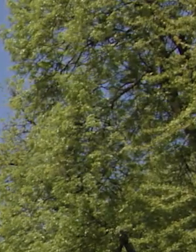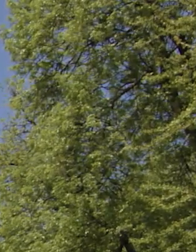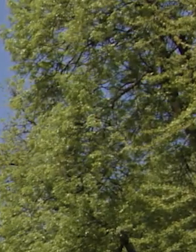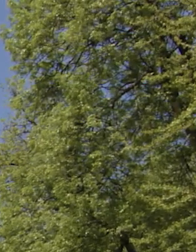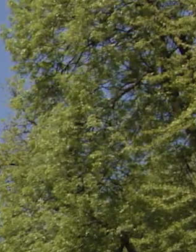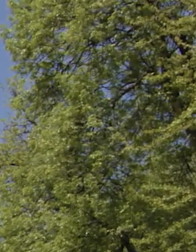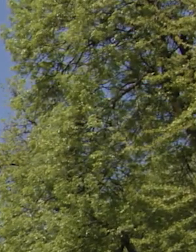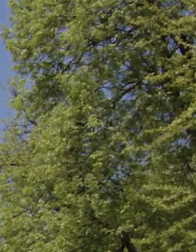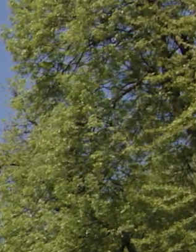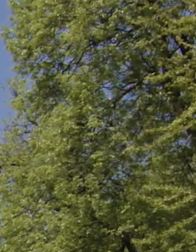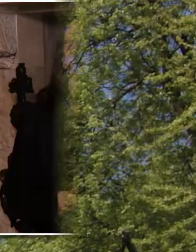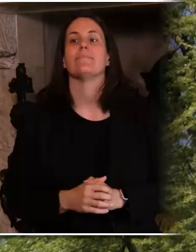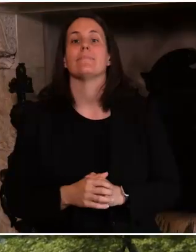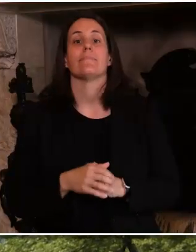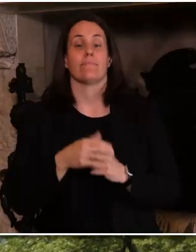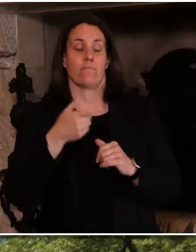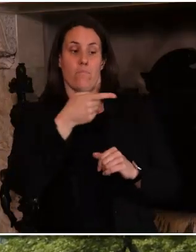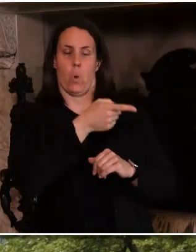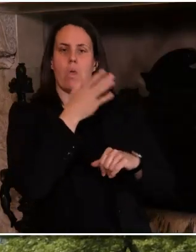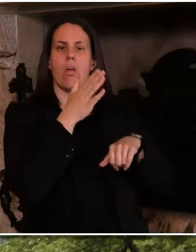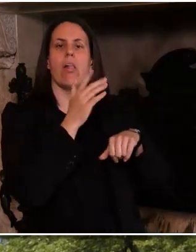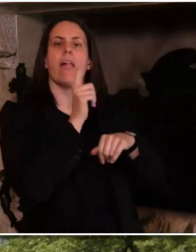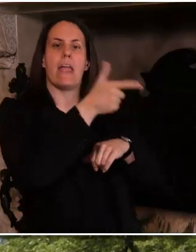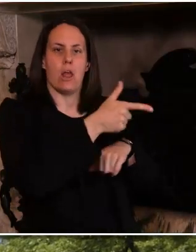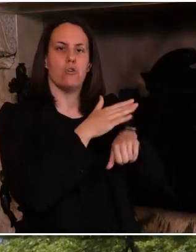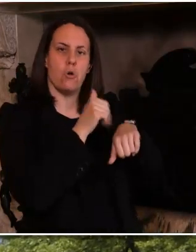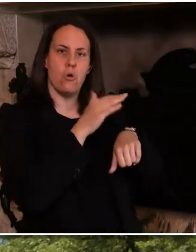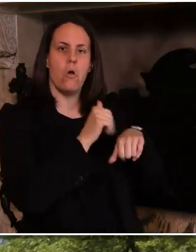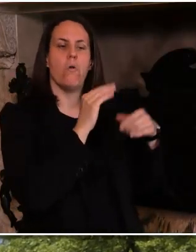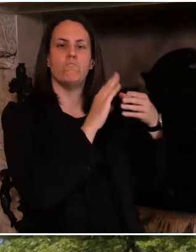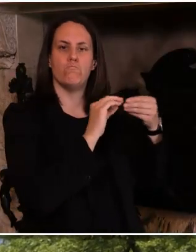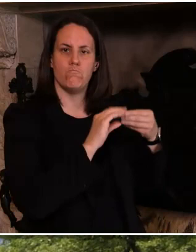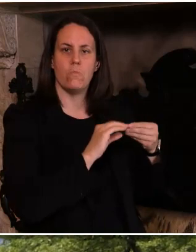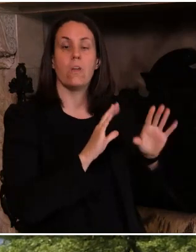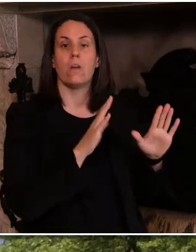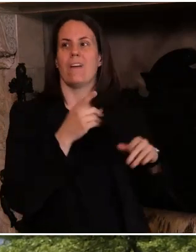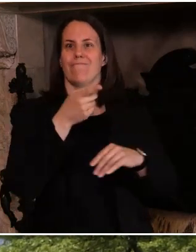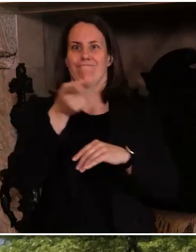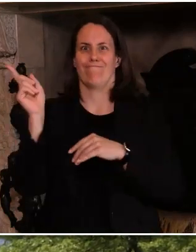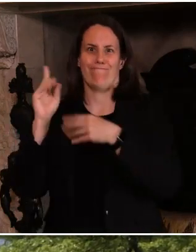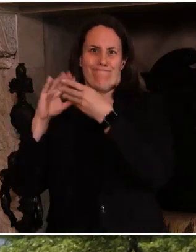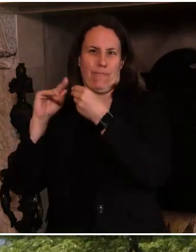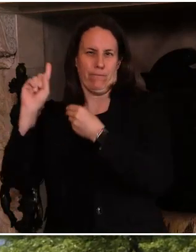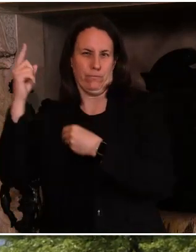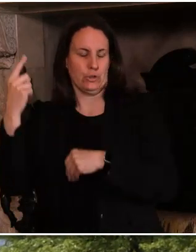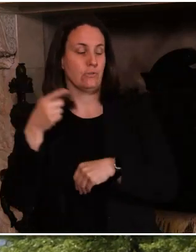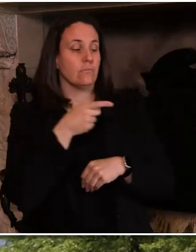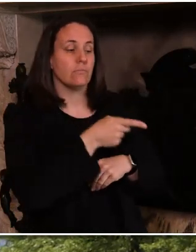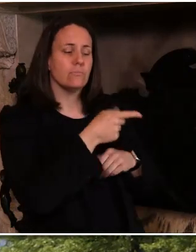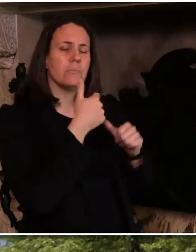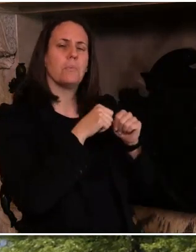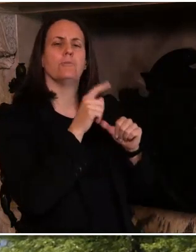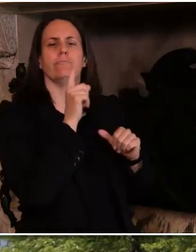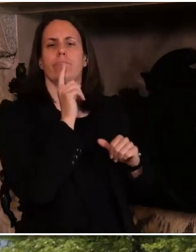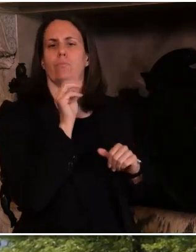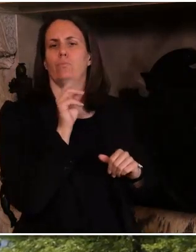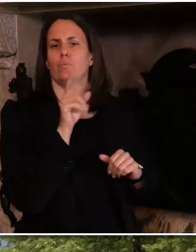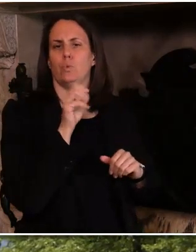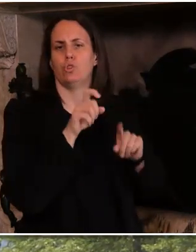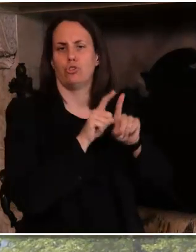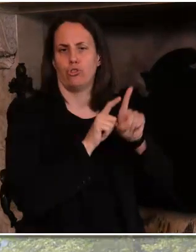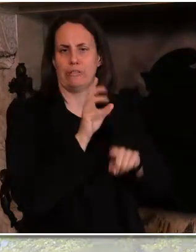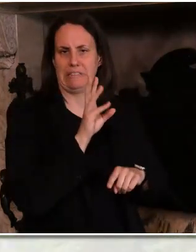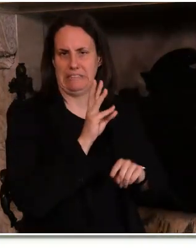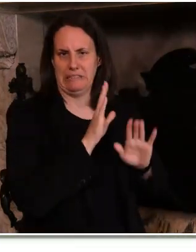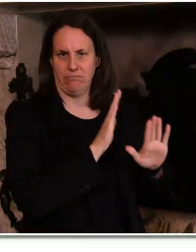and your questions, a reminder to maintain quality audio, to please keep your phones on mute until it's time to ask your question. If you're able to do so,